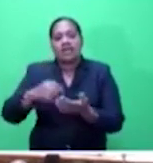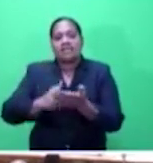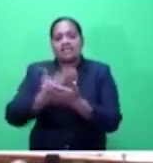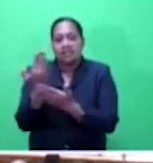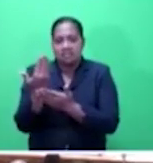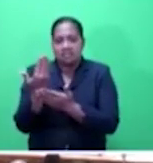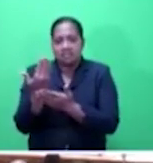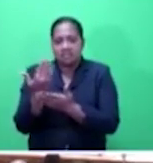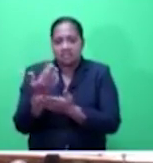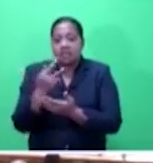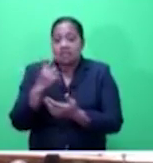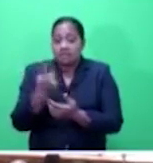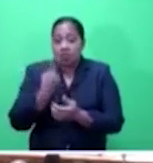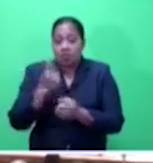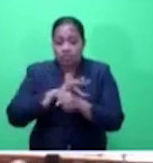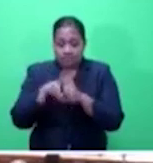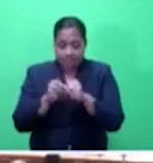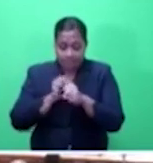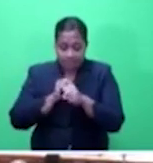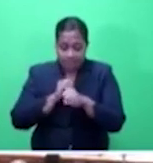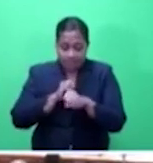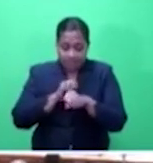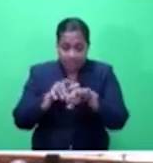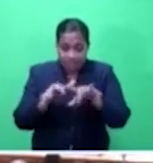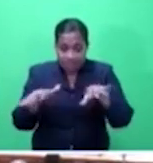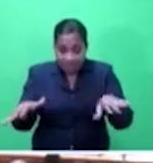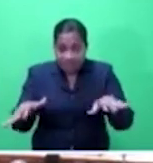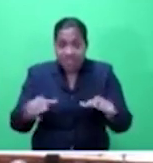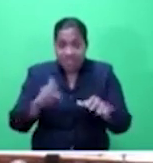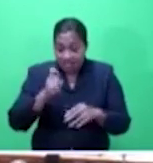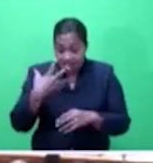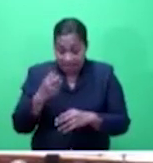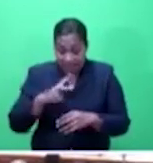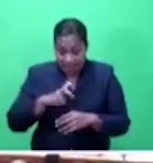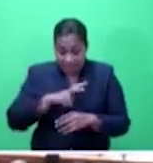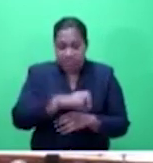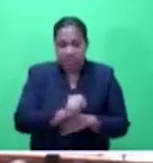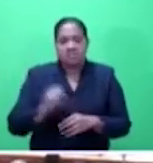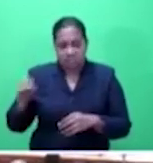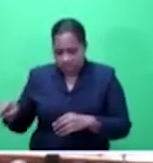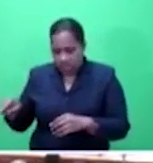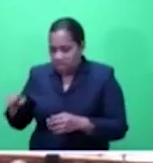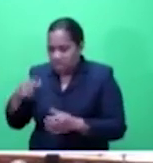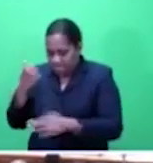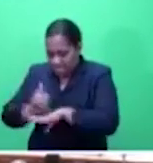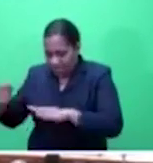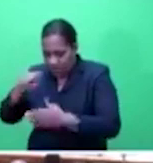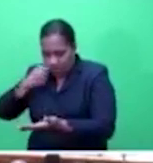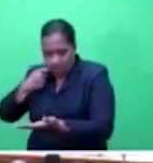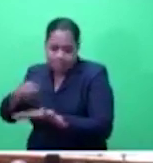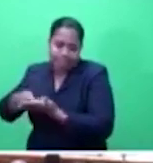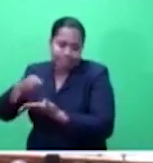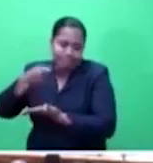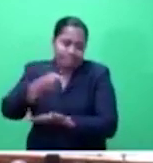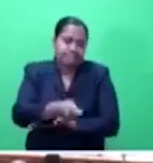tested positive for the virus, as certified by the Ministry of Health and Medical Services. To keep things flowing smoothly with minimal